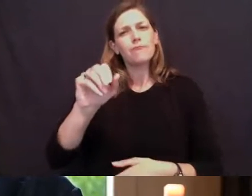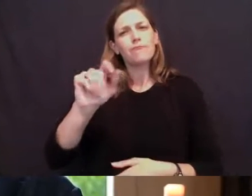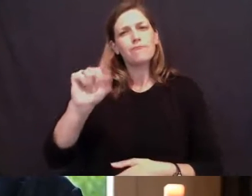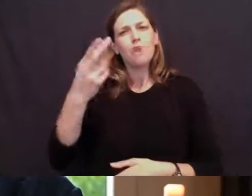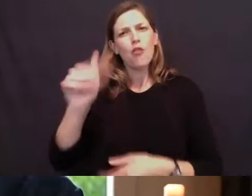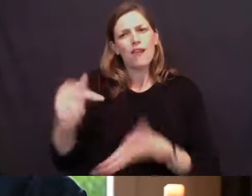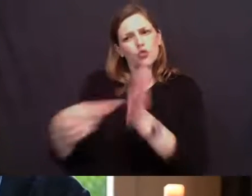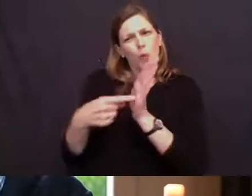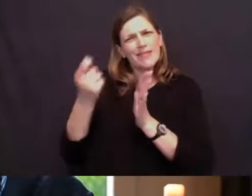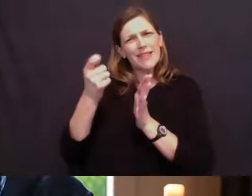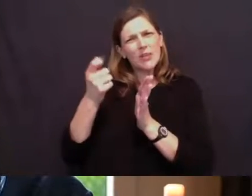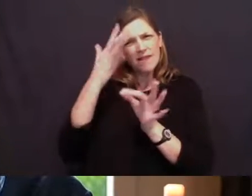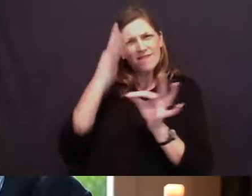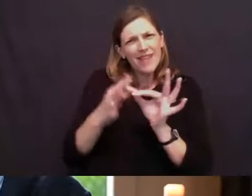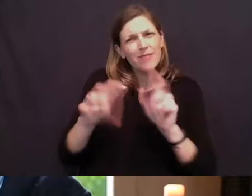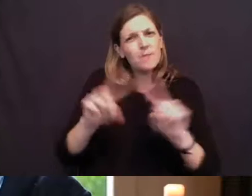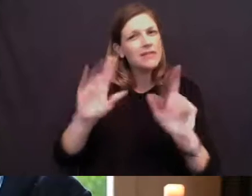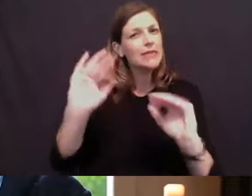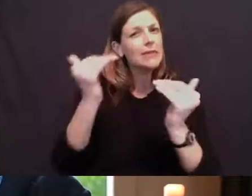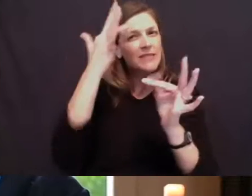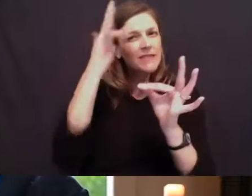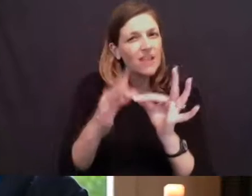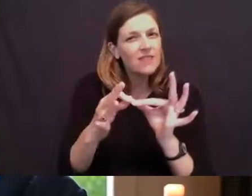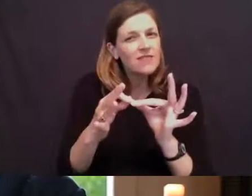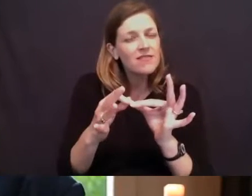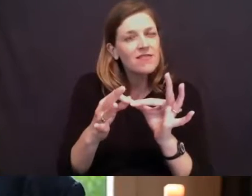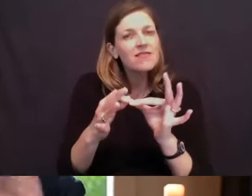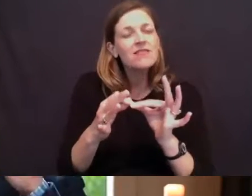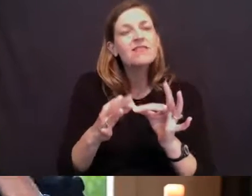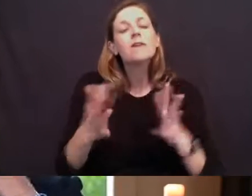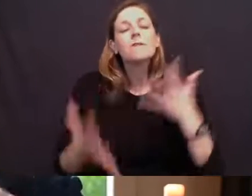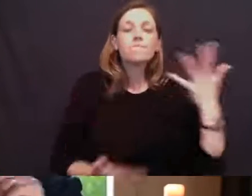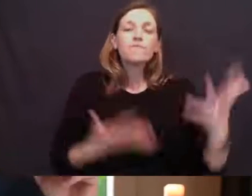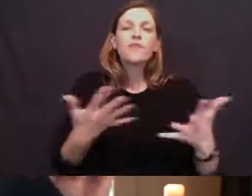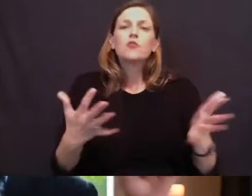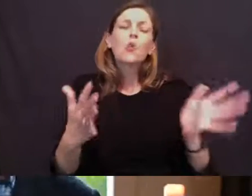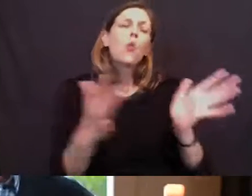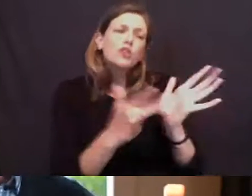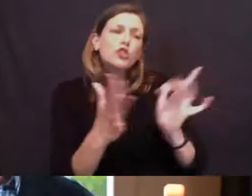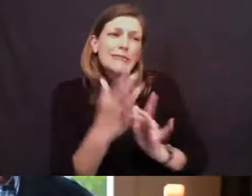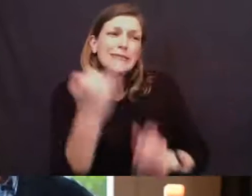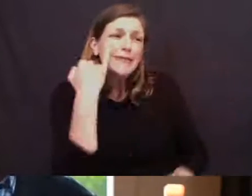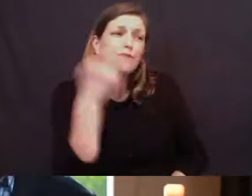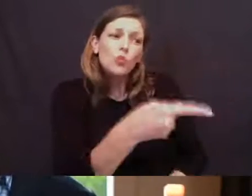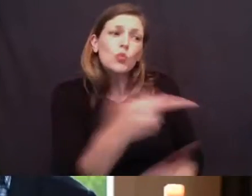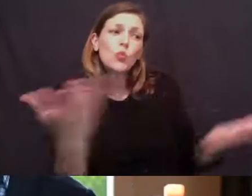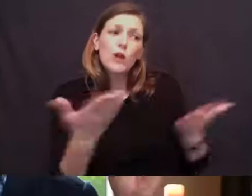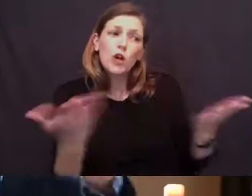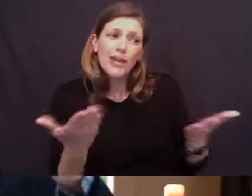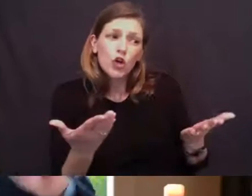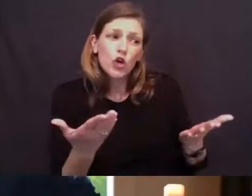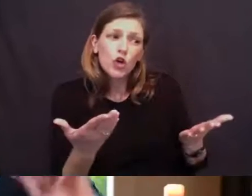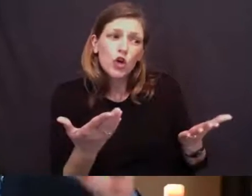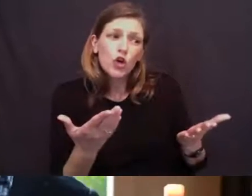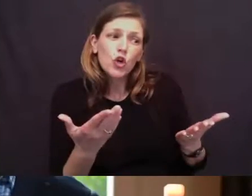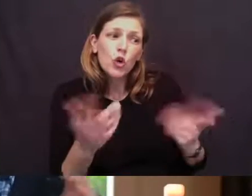had faith, but it's limited faith. She goes, Jesus, if you would have been here when there was